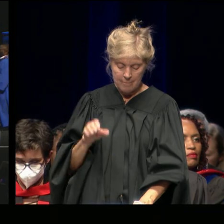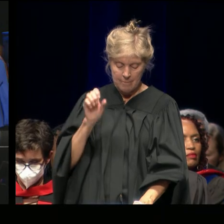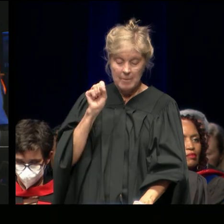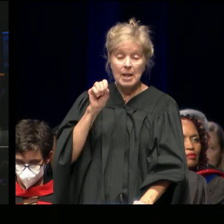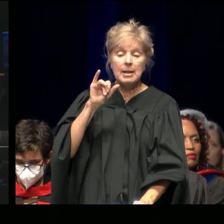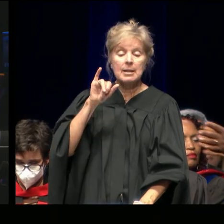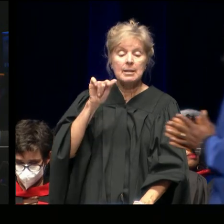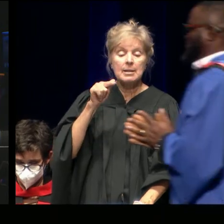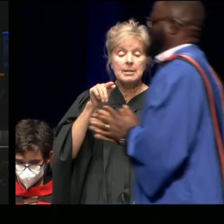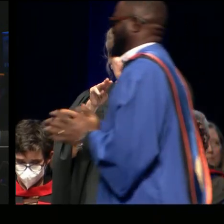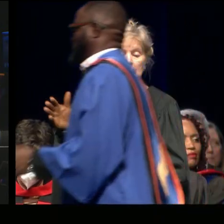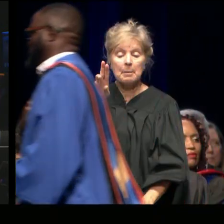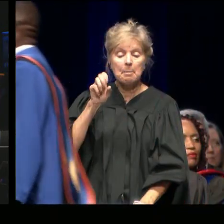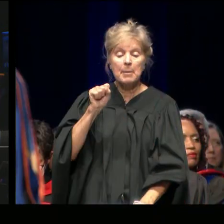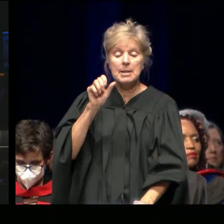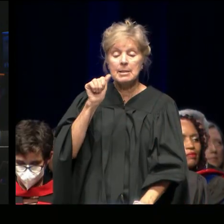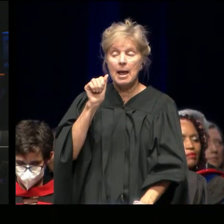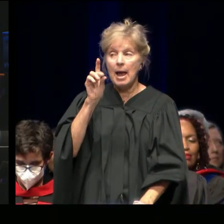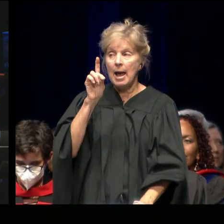Sigmus Ade Akani.